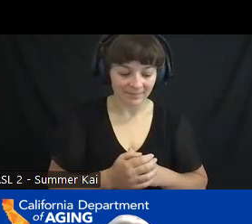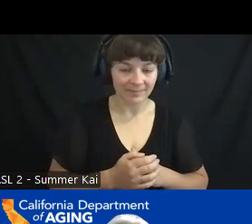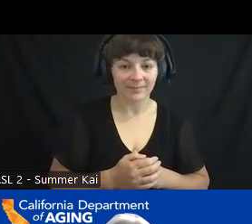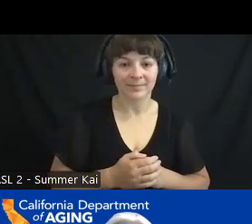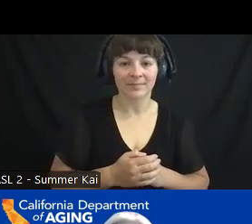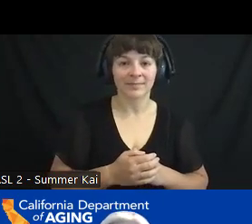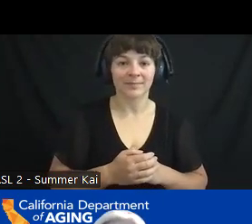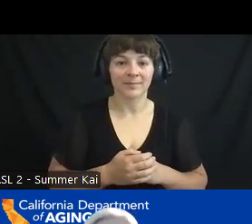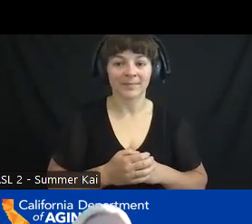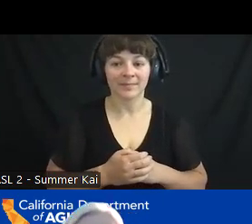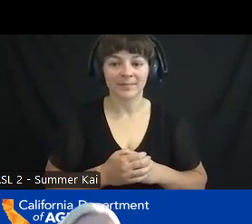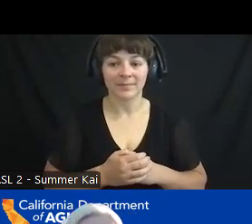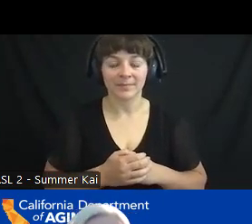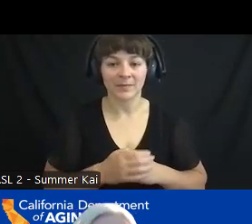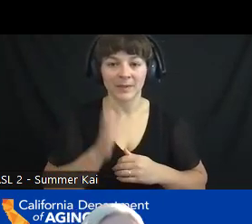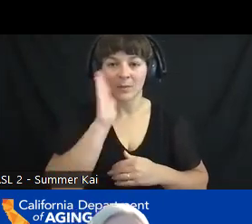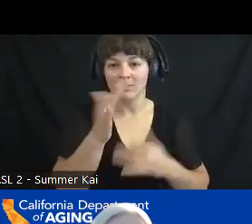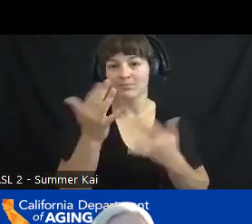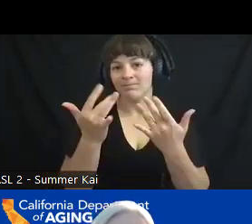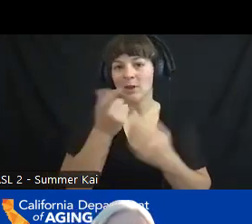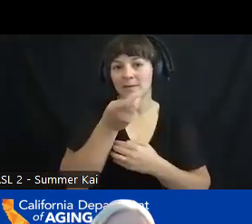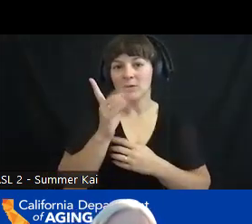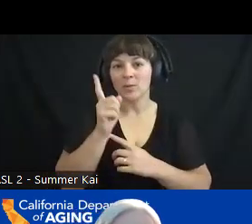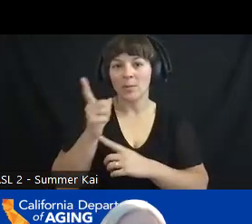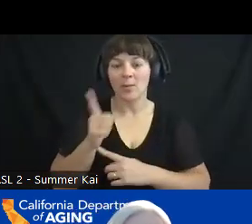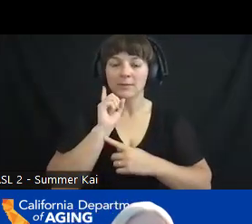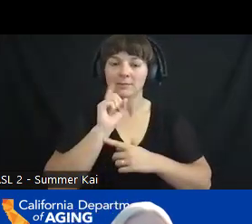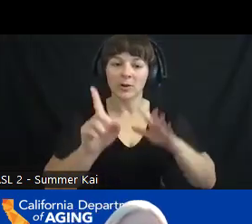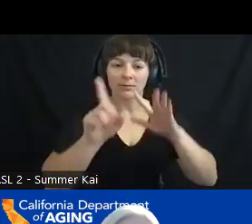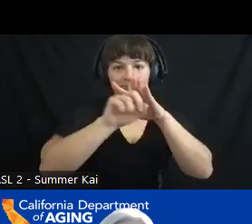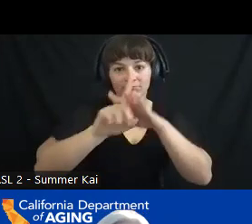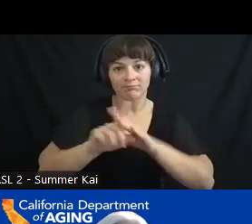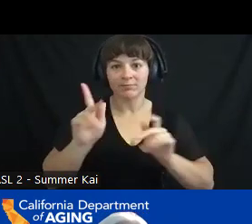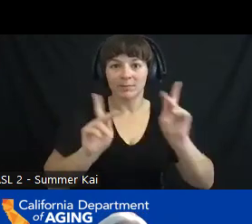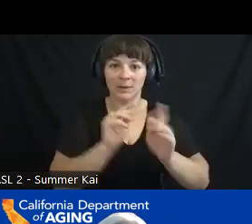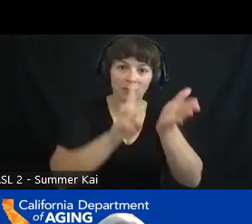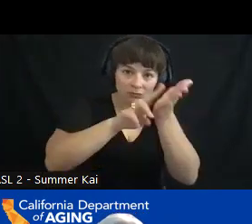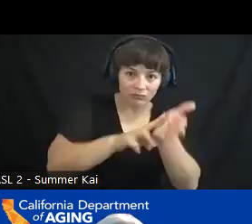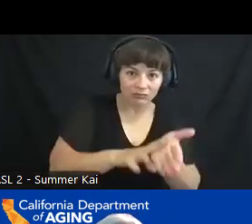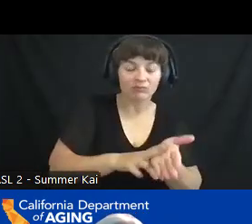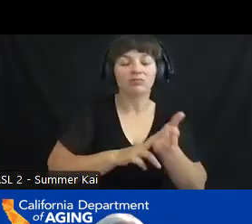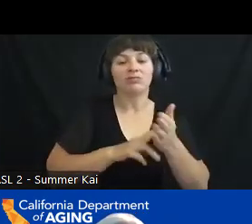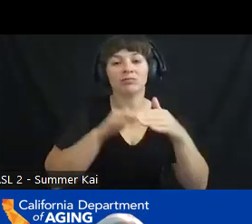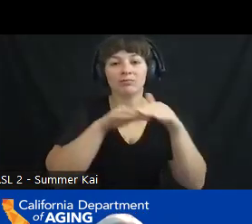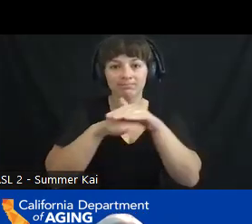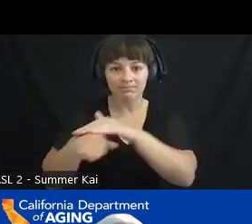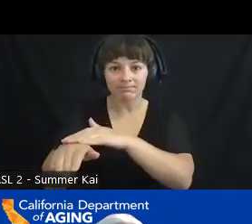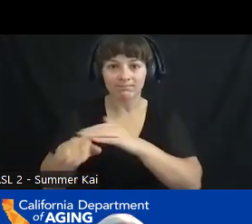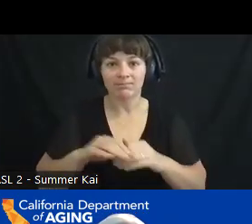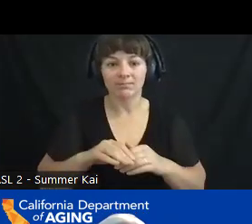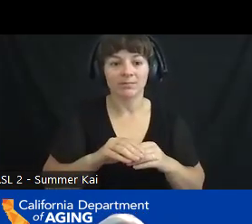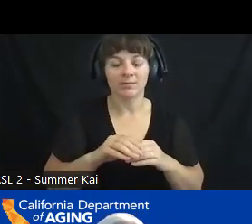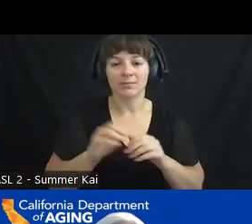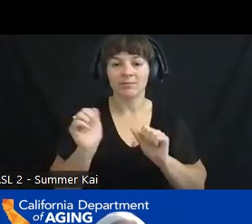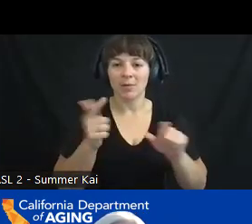We're going to wait just a couple of moments till our attendees to get logged on and our